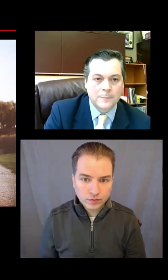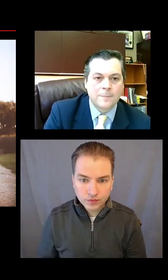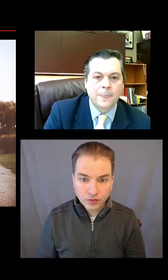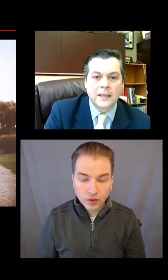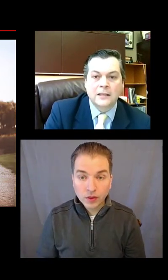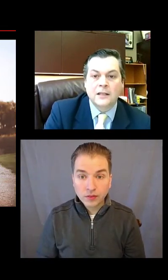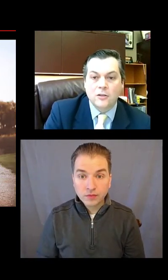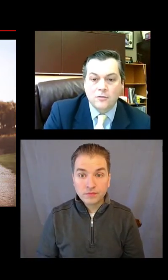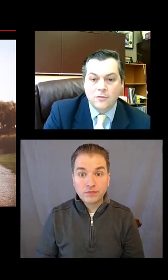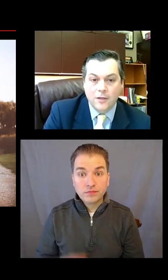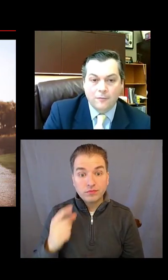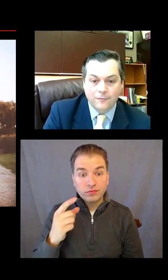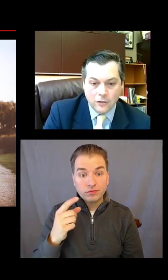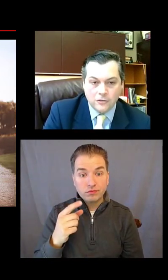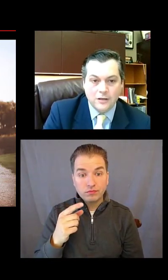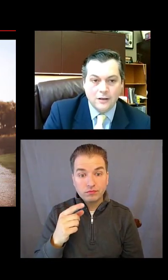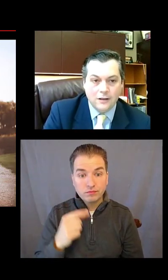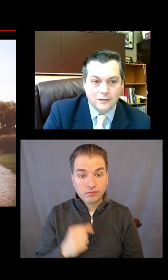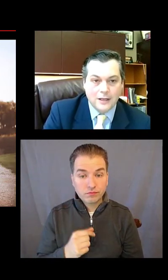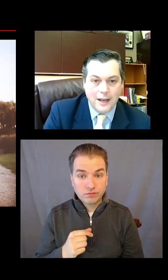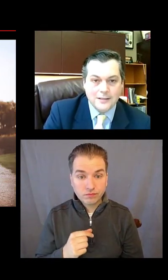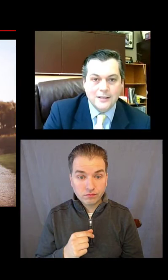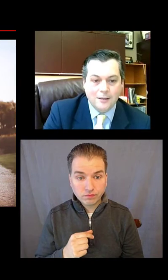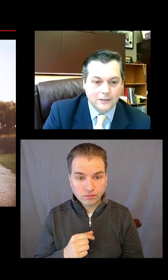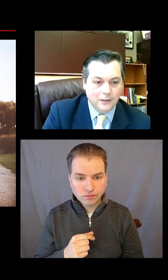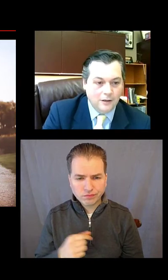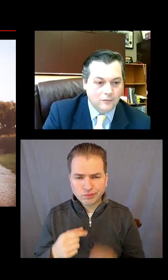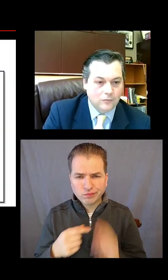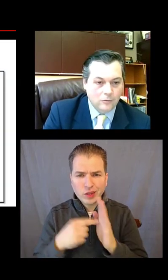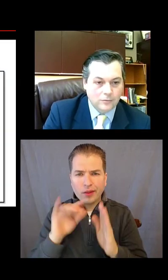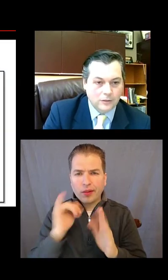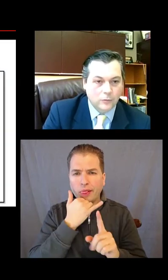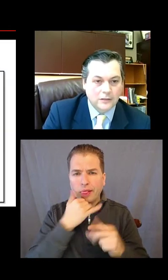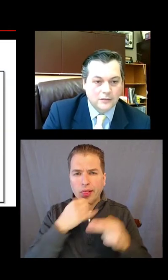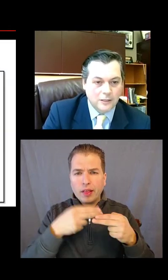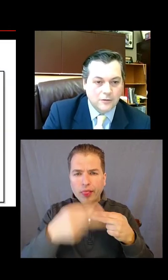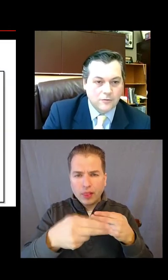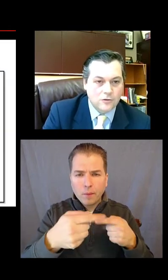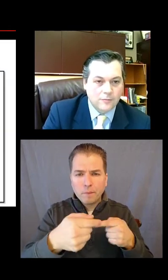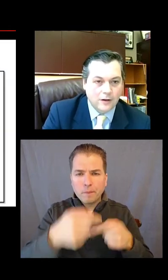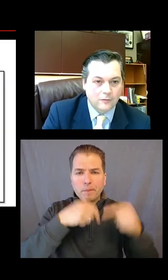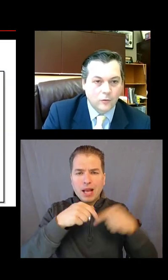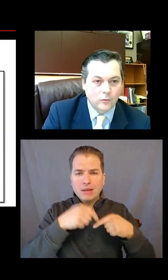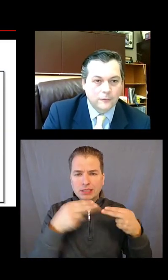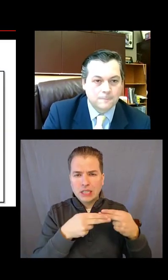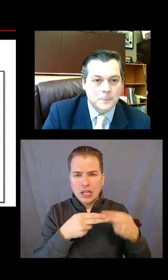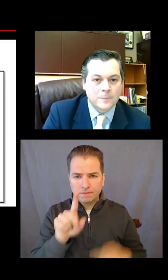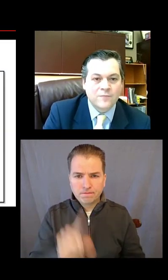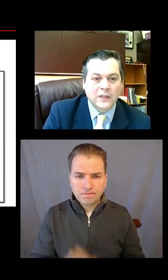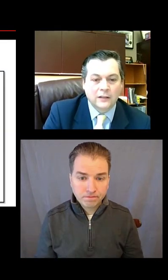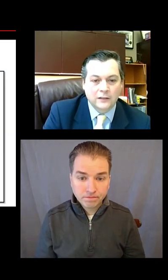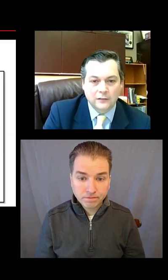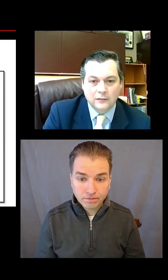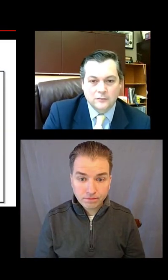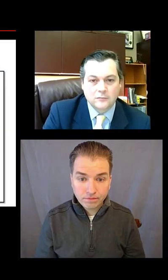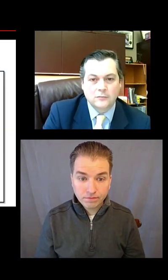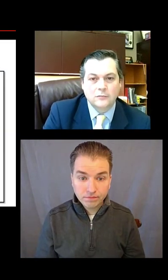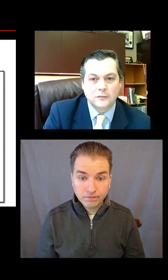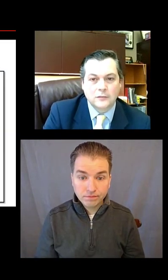forward. The first concept of, because we skipped too far forward.